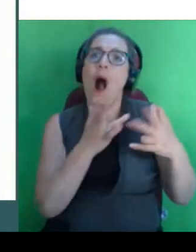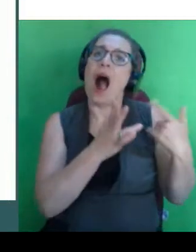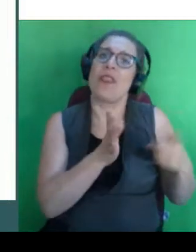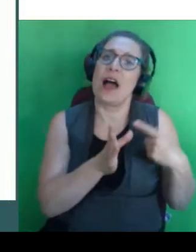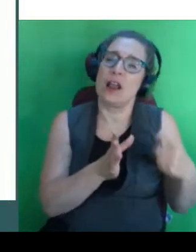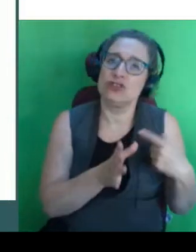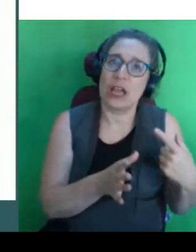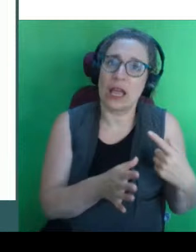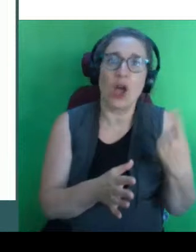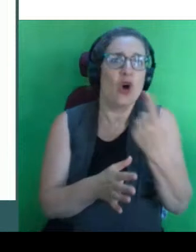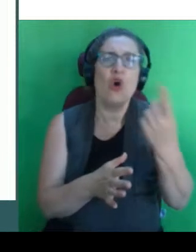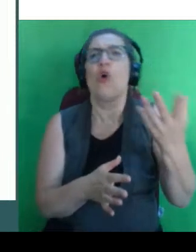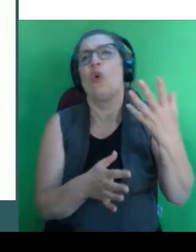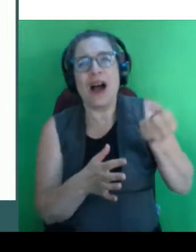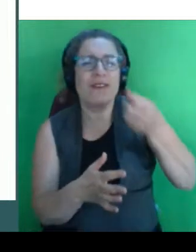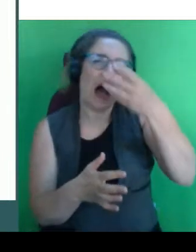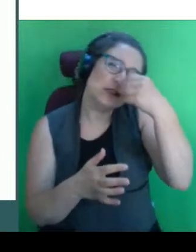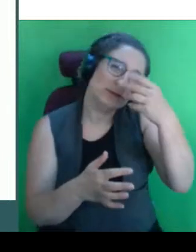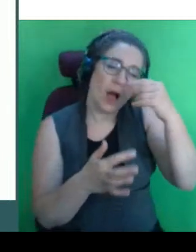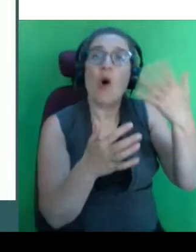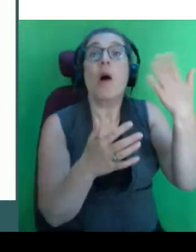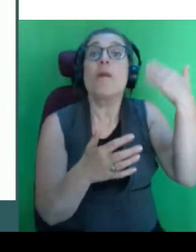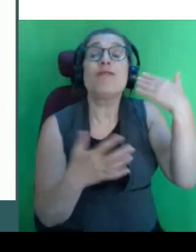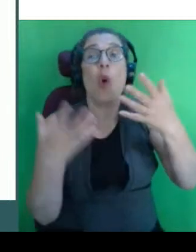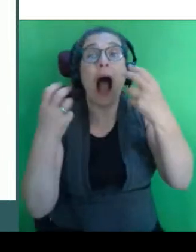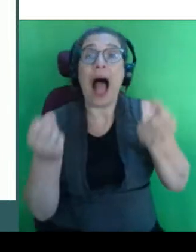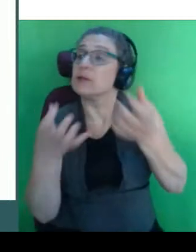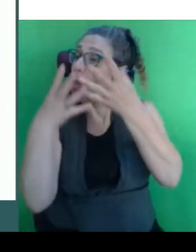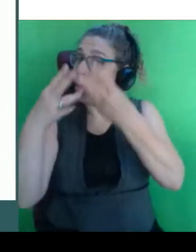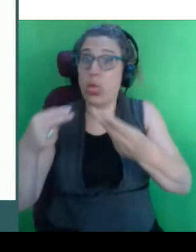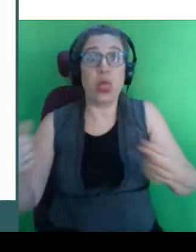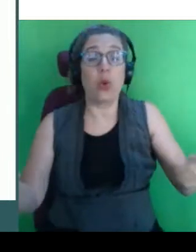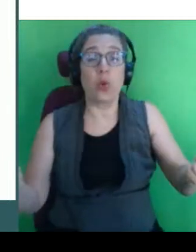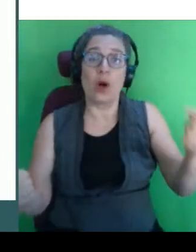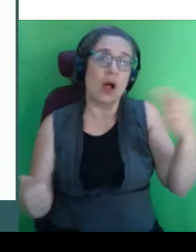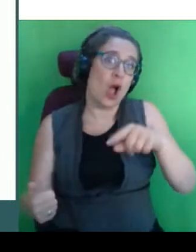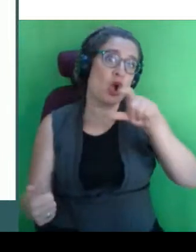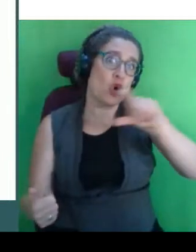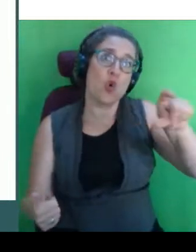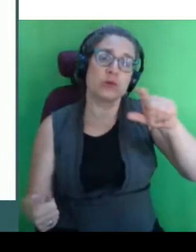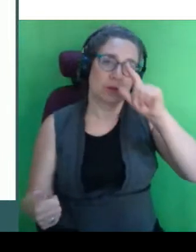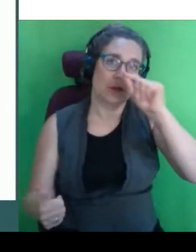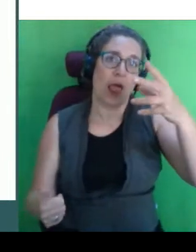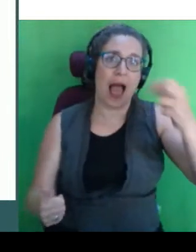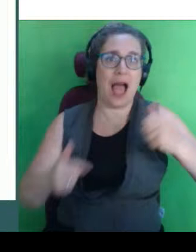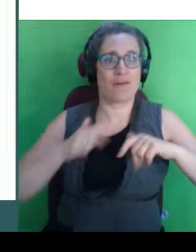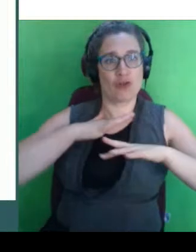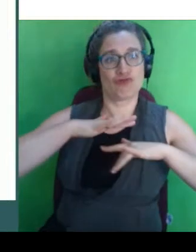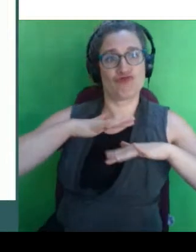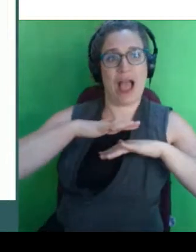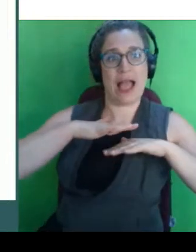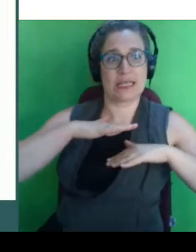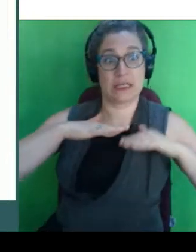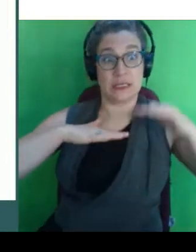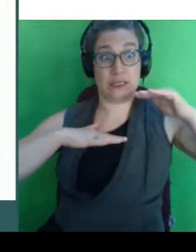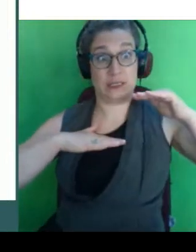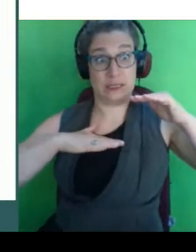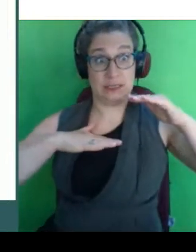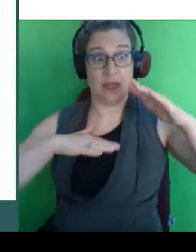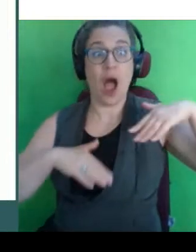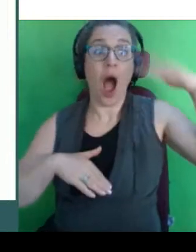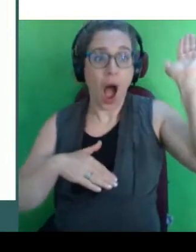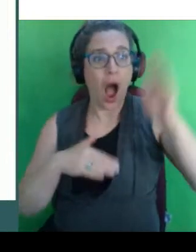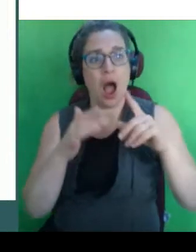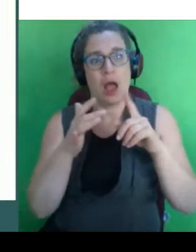fever or eczema who's outgrown it may well still have a raised total IgE, even though they have no allergy at the current